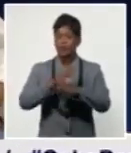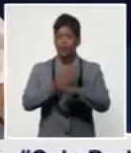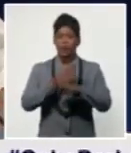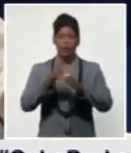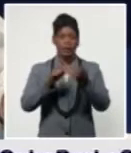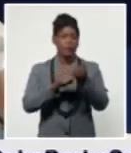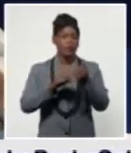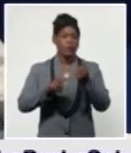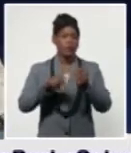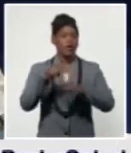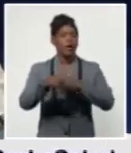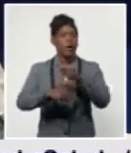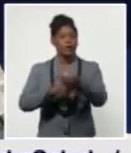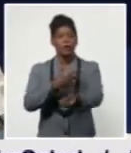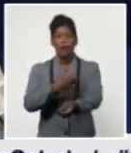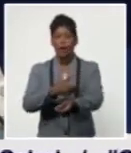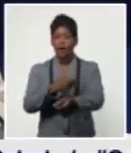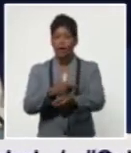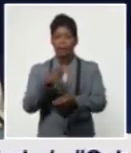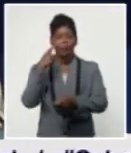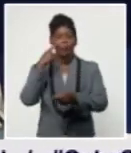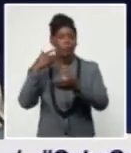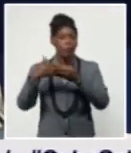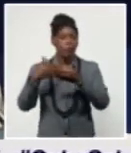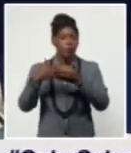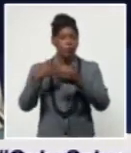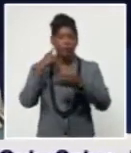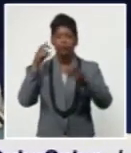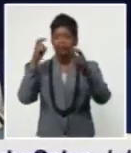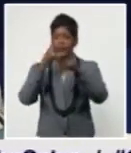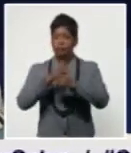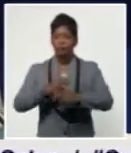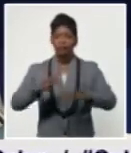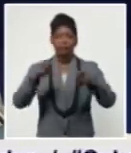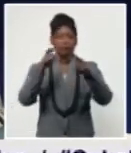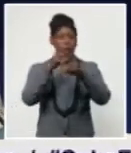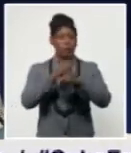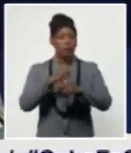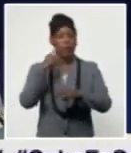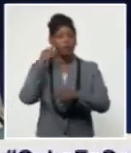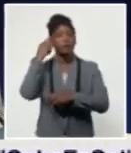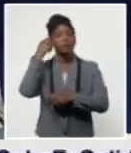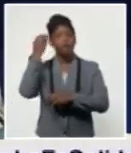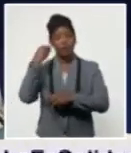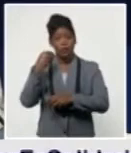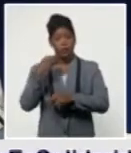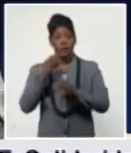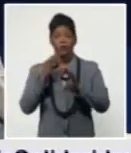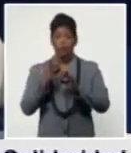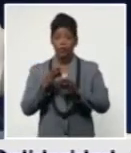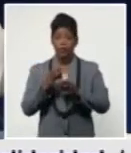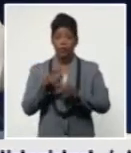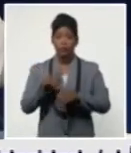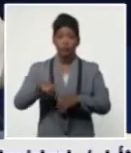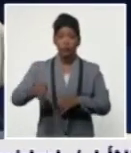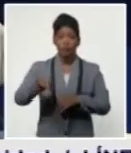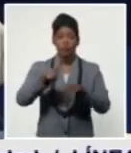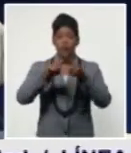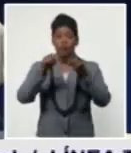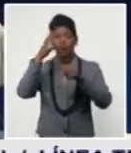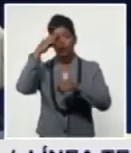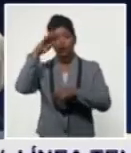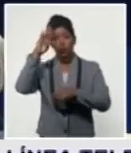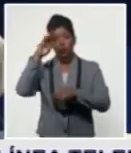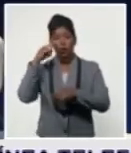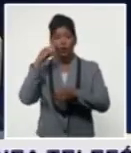so forth from all the territories. And this is one of the goals, and we have the intention to continue increasing the